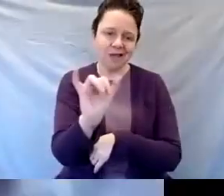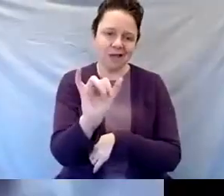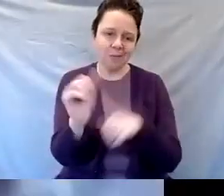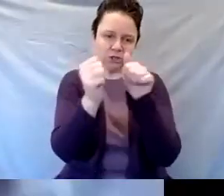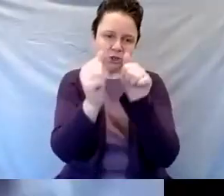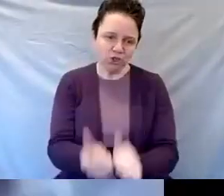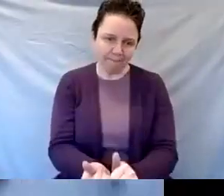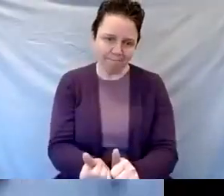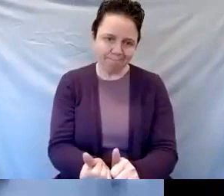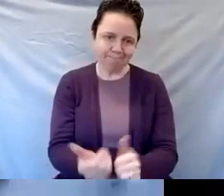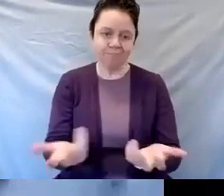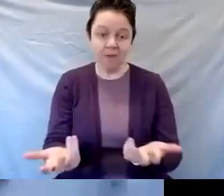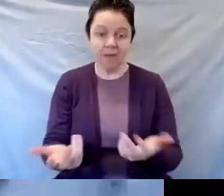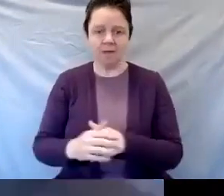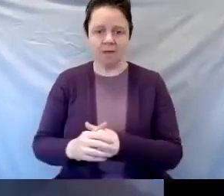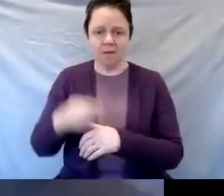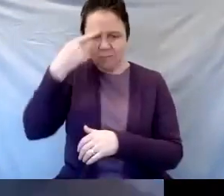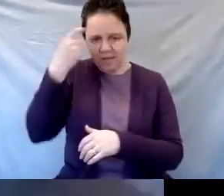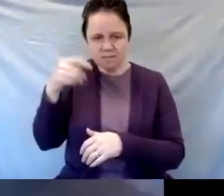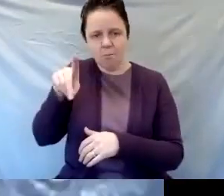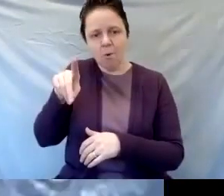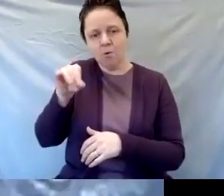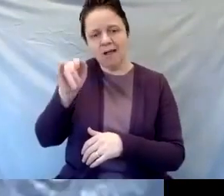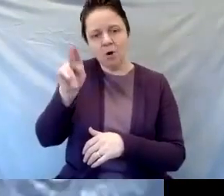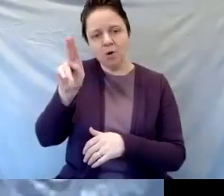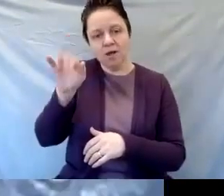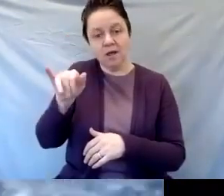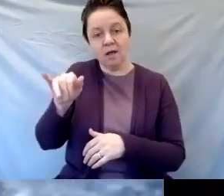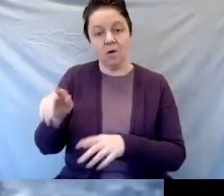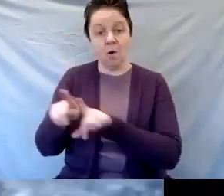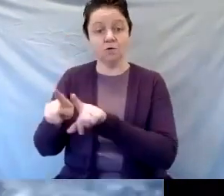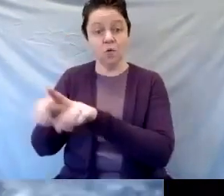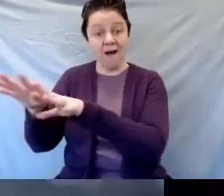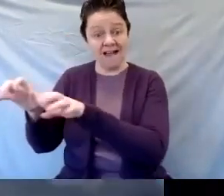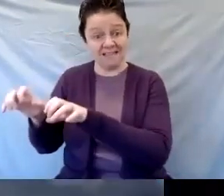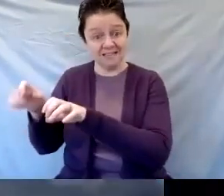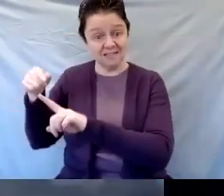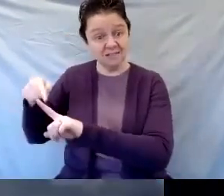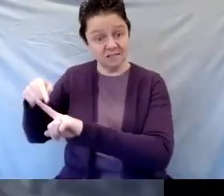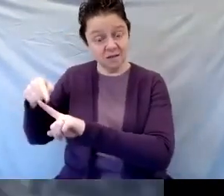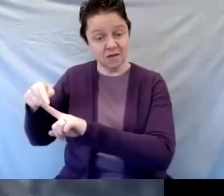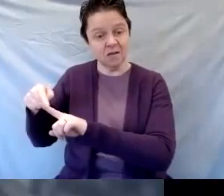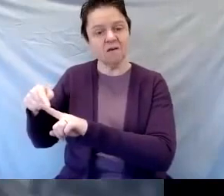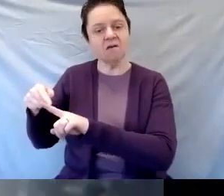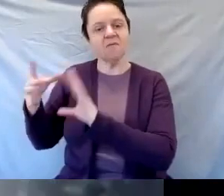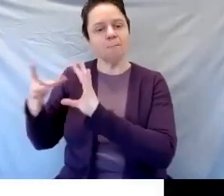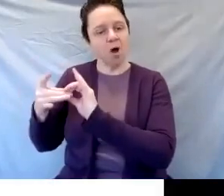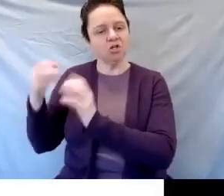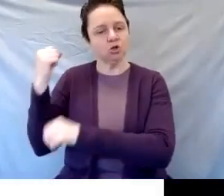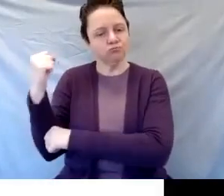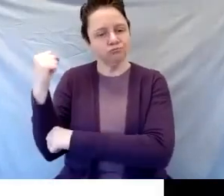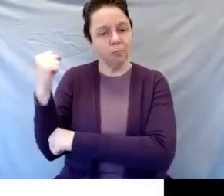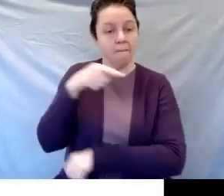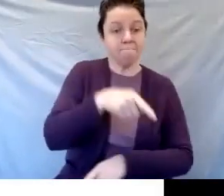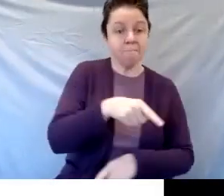because of the polarity of the molecules making up the liquid. When you look at ice, the bonds in ice are very stable. And in liquid, they're